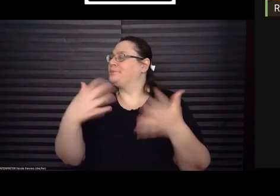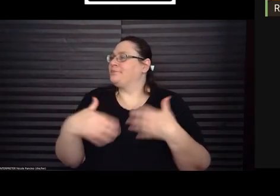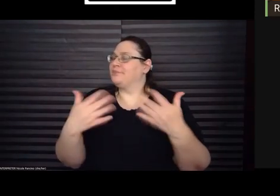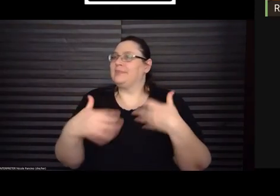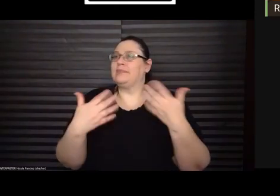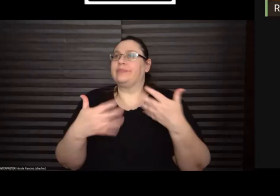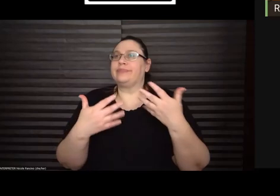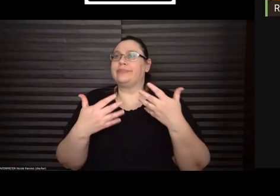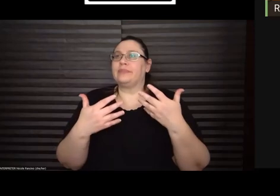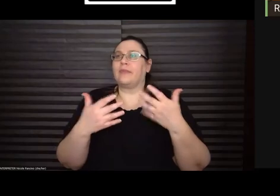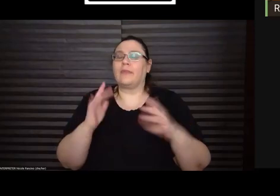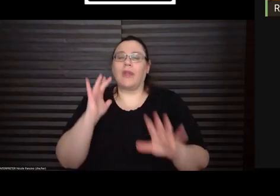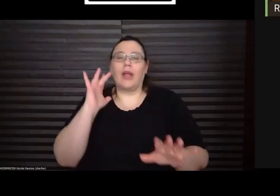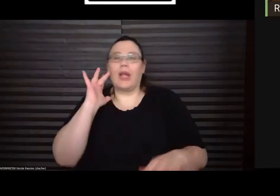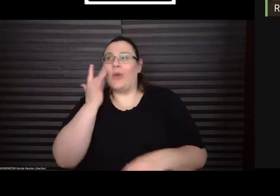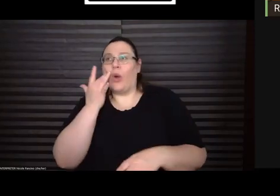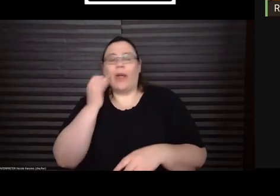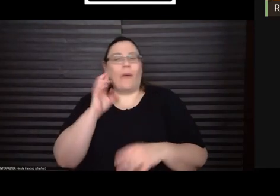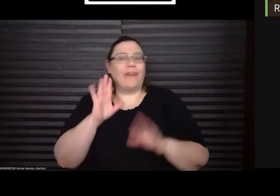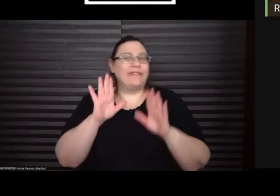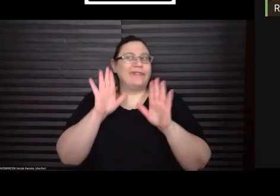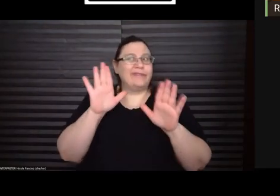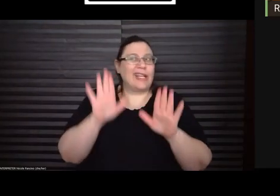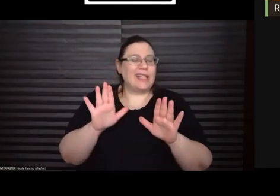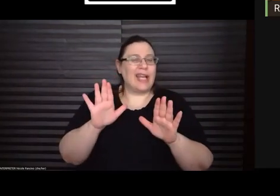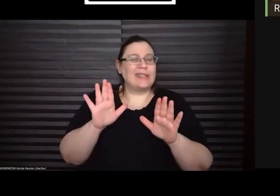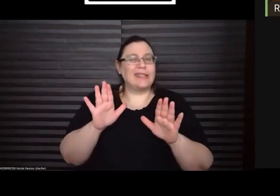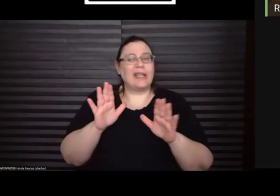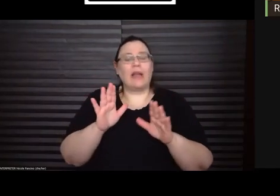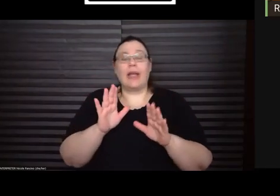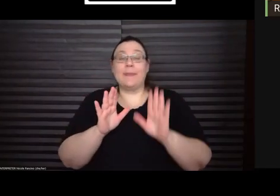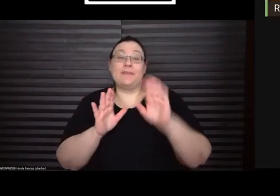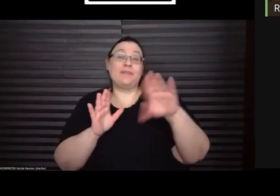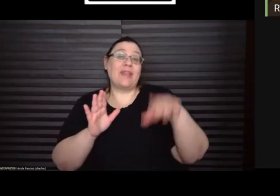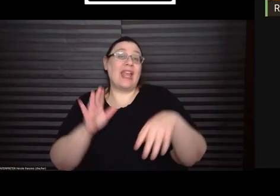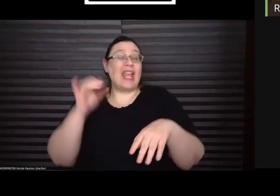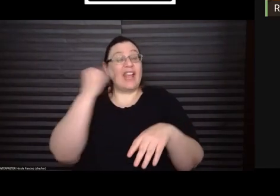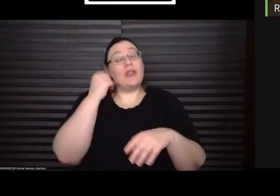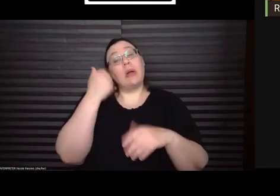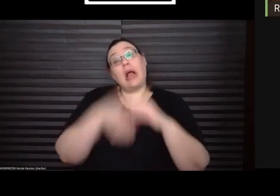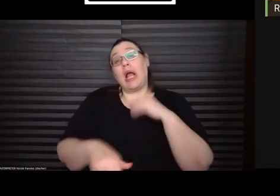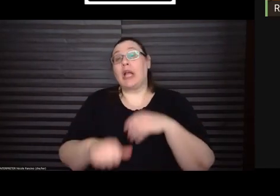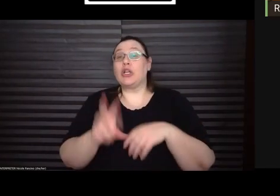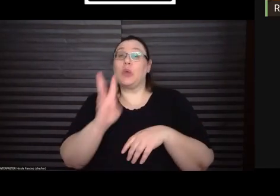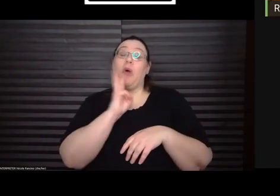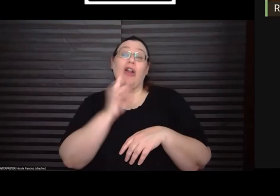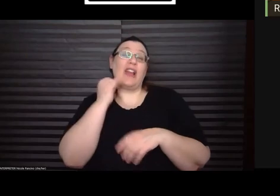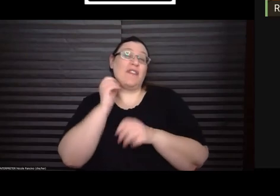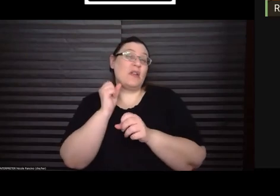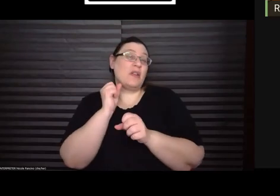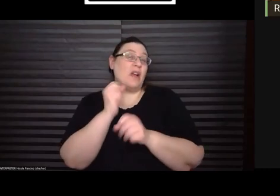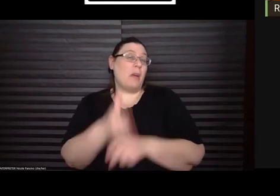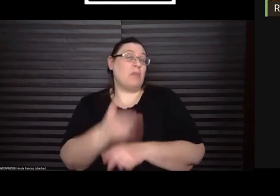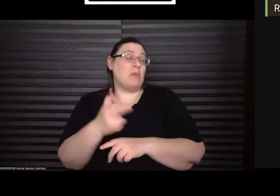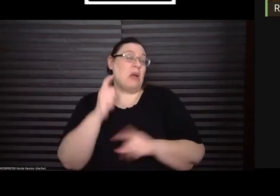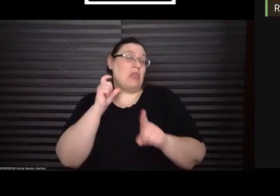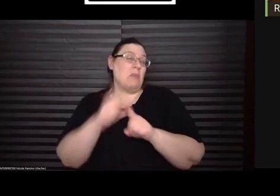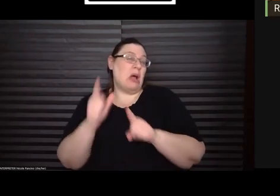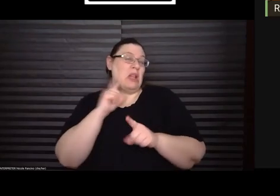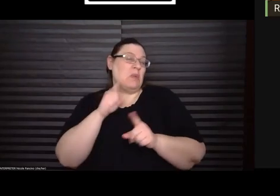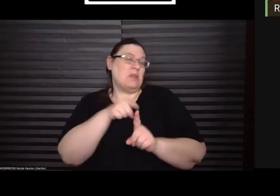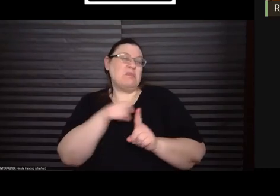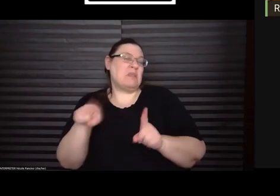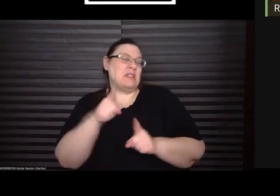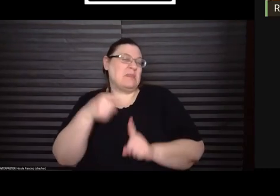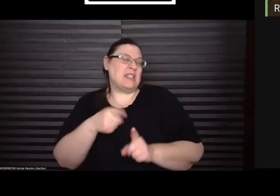you know, either annoying or fantastic about like, well, actually underwater, the bullet will move at this speed or whatever it is. Or like there's